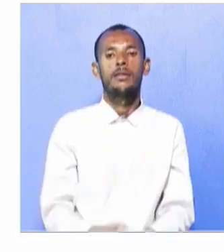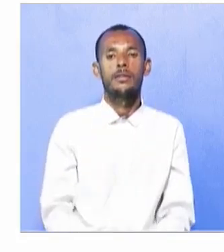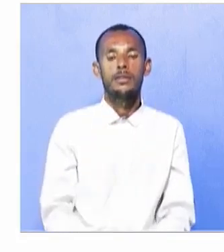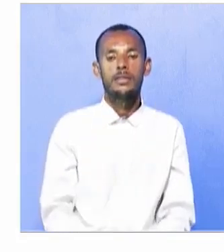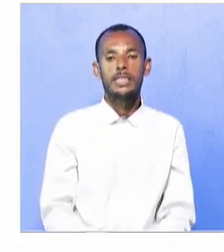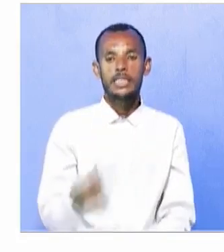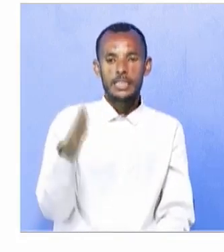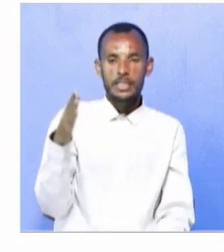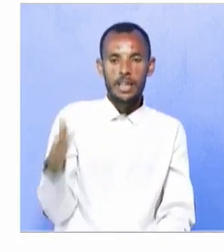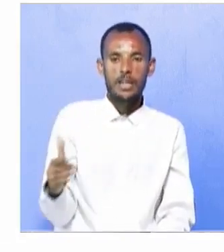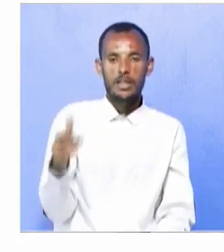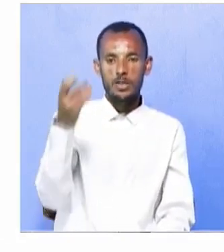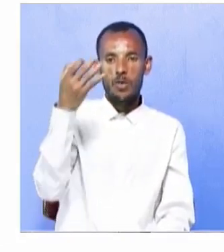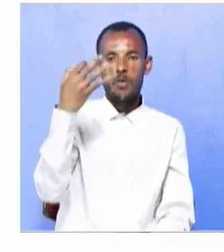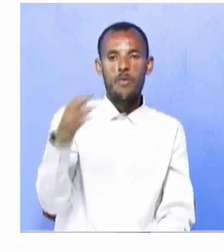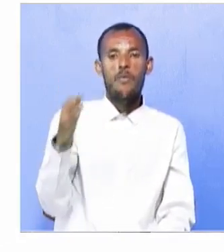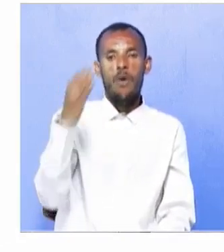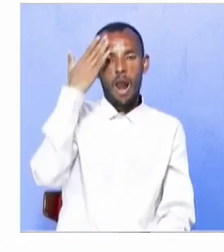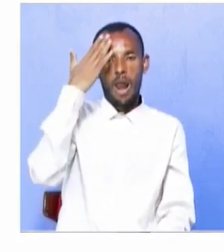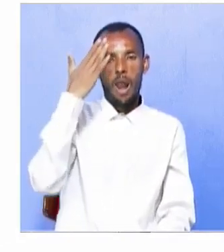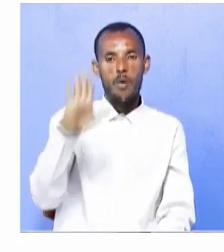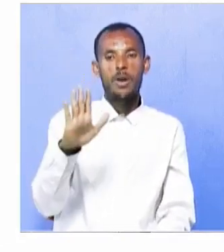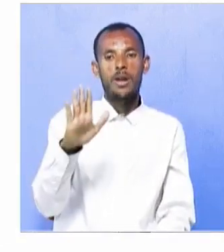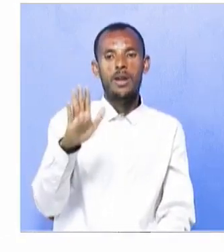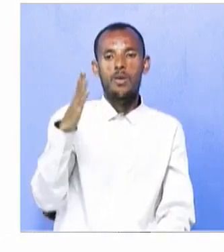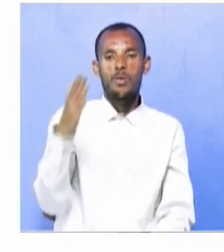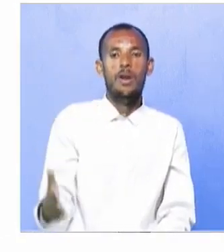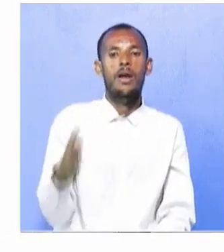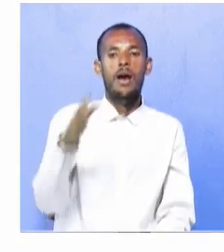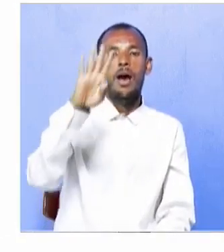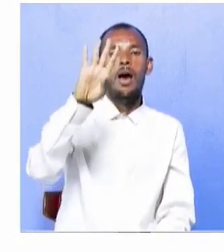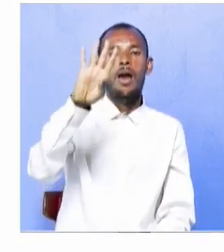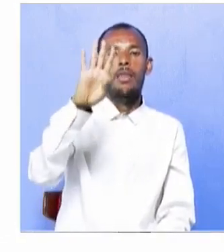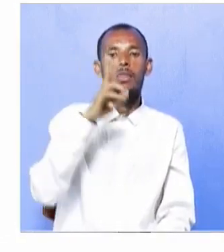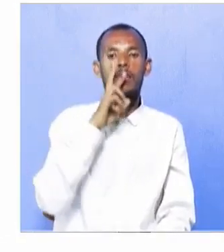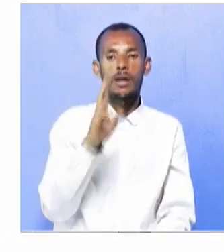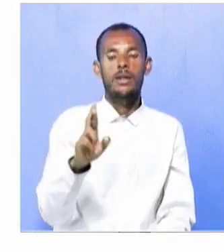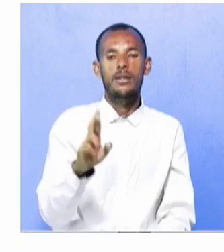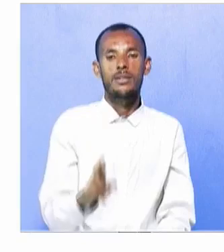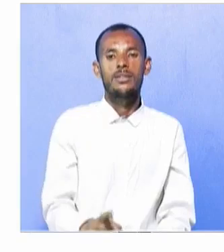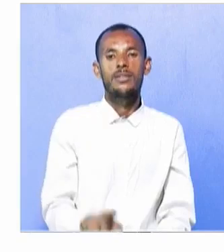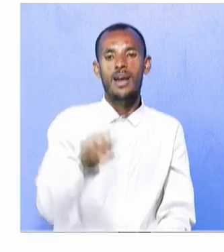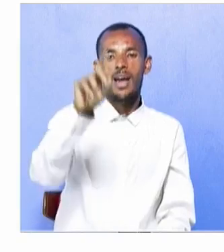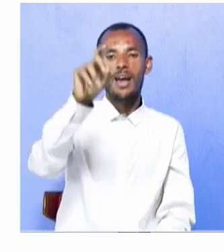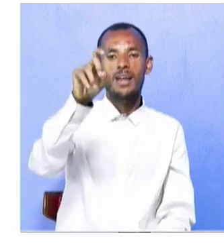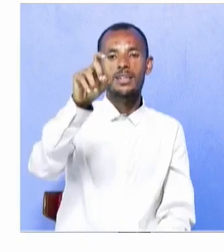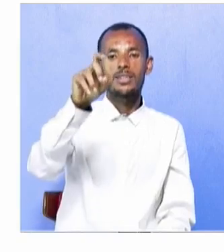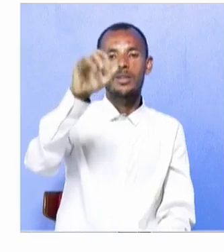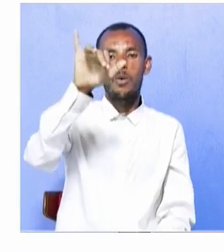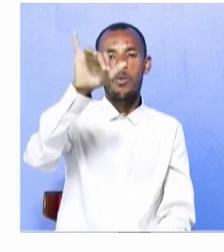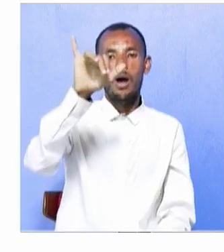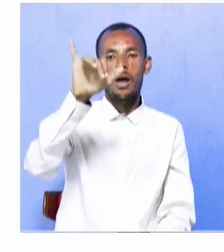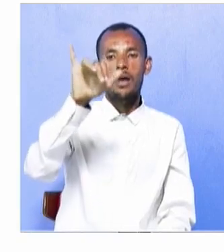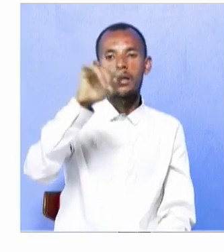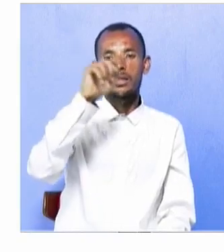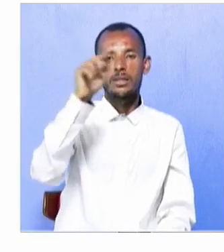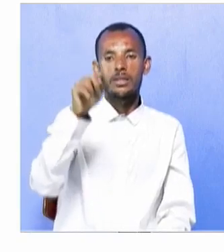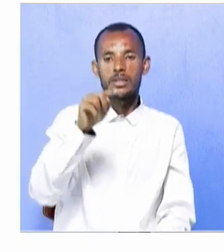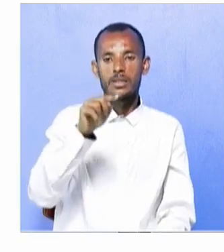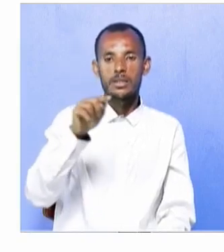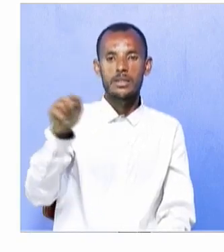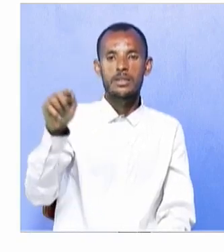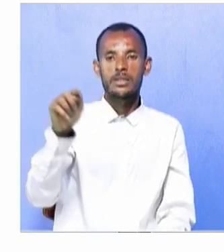the sides of the unknown quadrilateral are x, y,